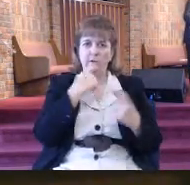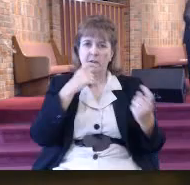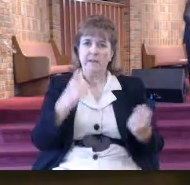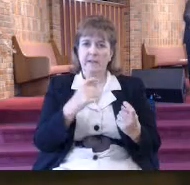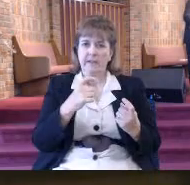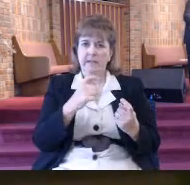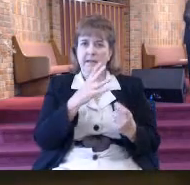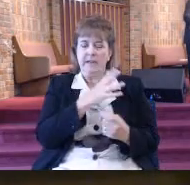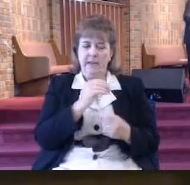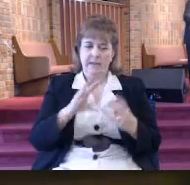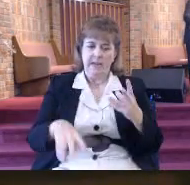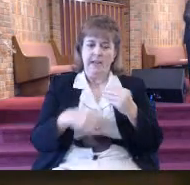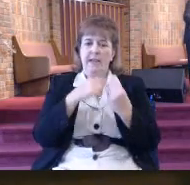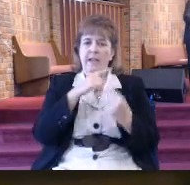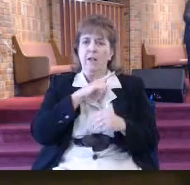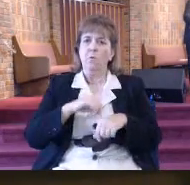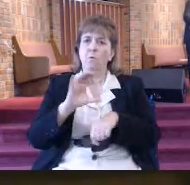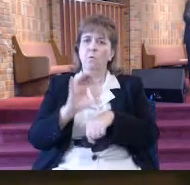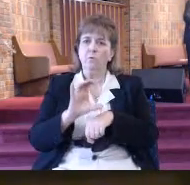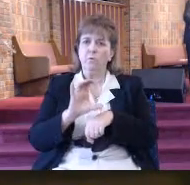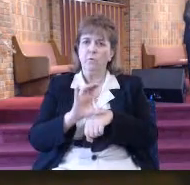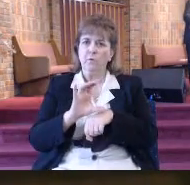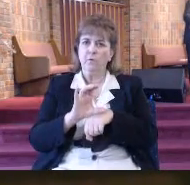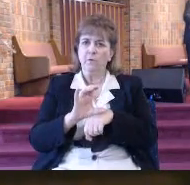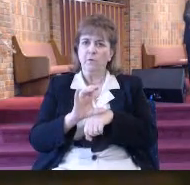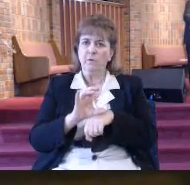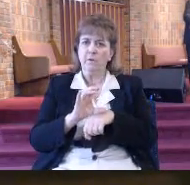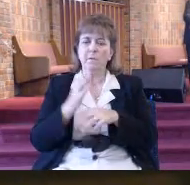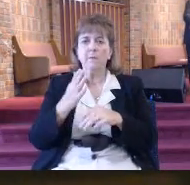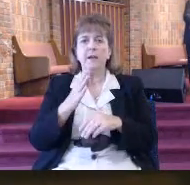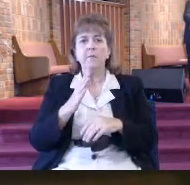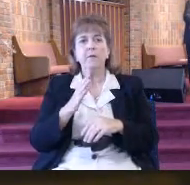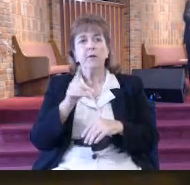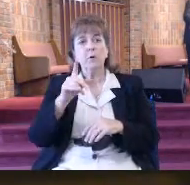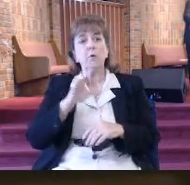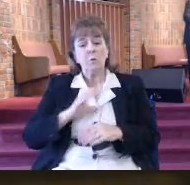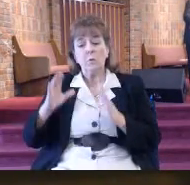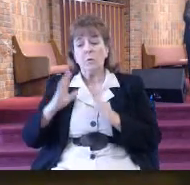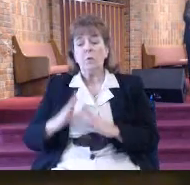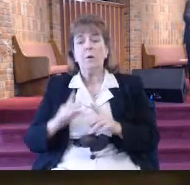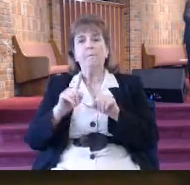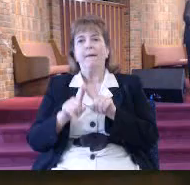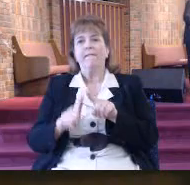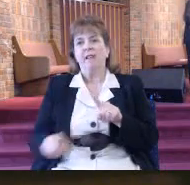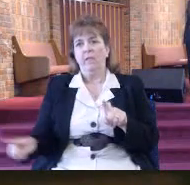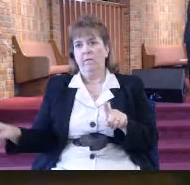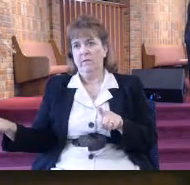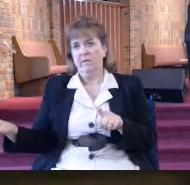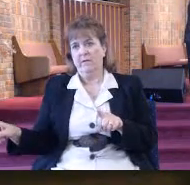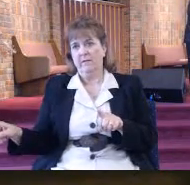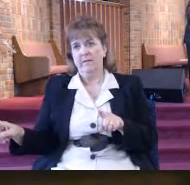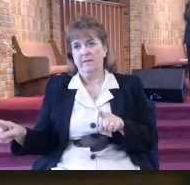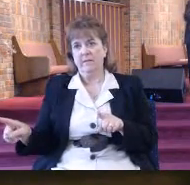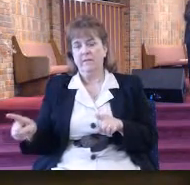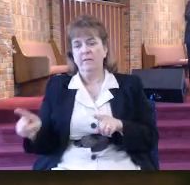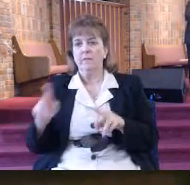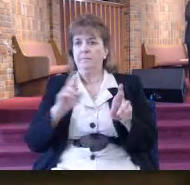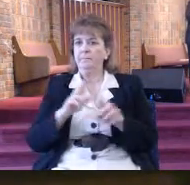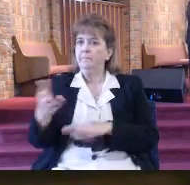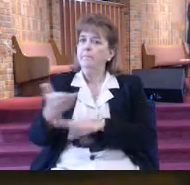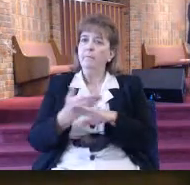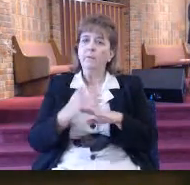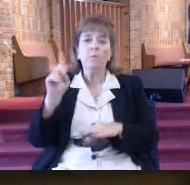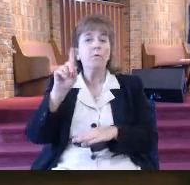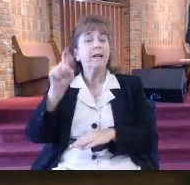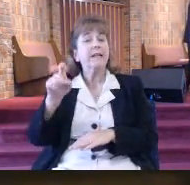to the Lord's church even tonight. It may be that you're a child of God but not faithful. The invitation is for you. Tonight, if we can assist